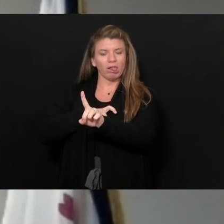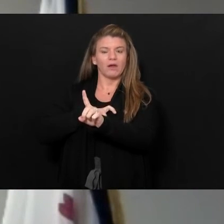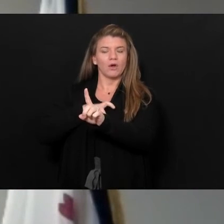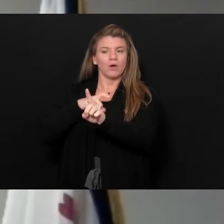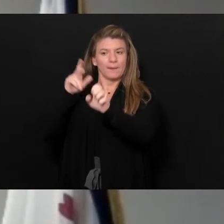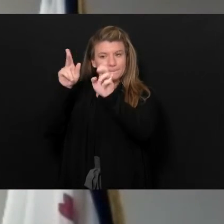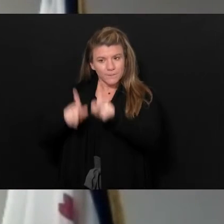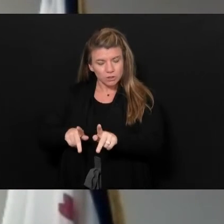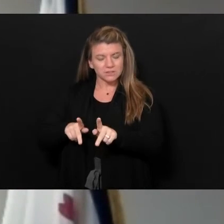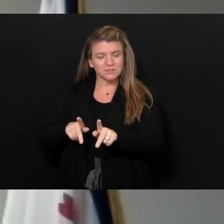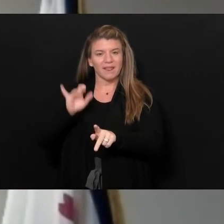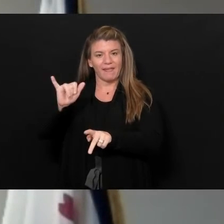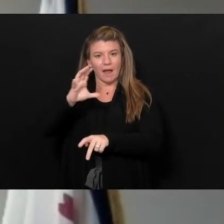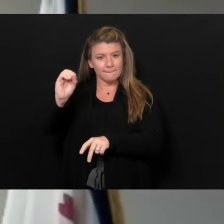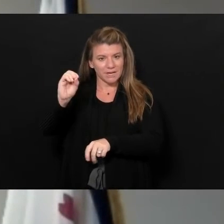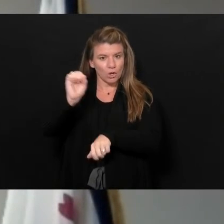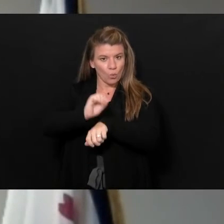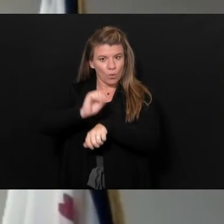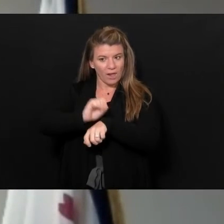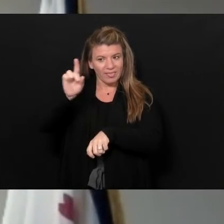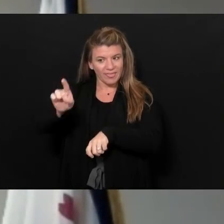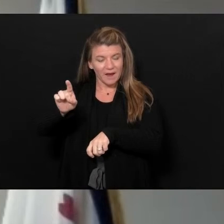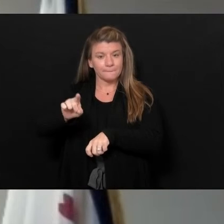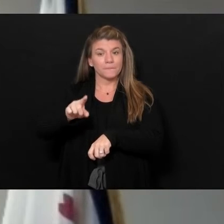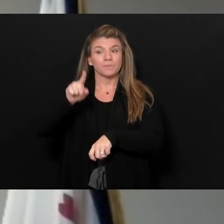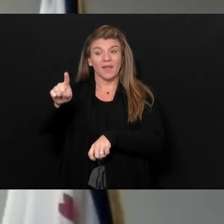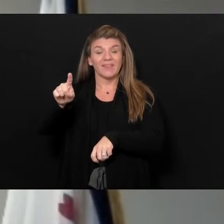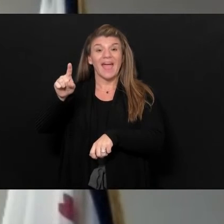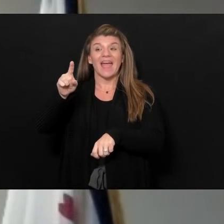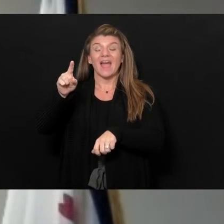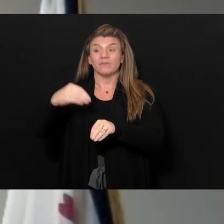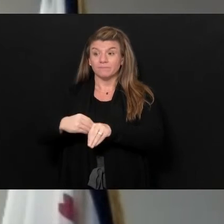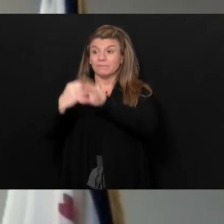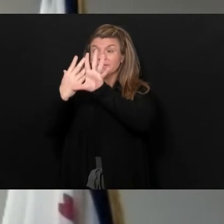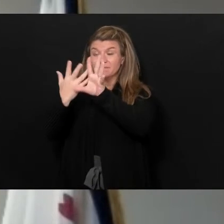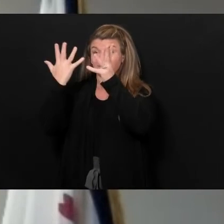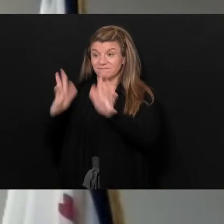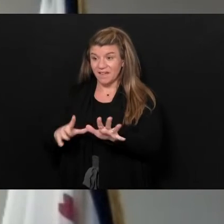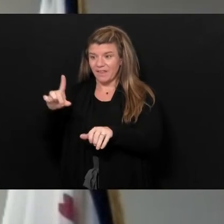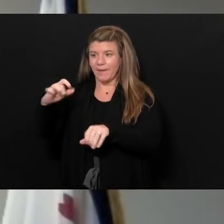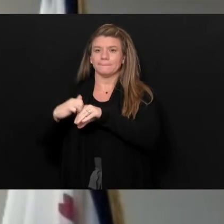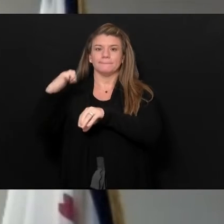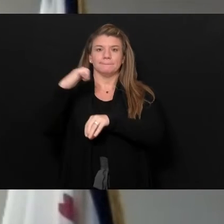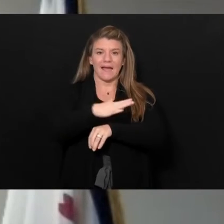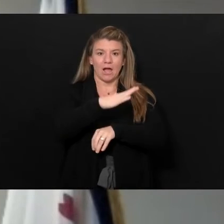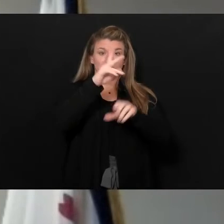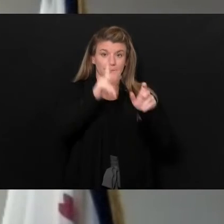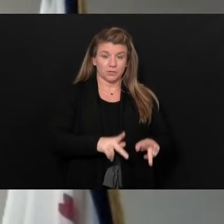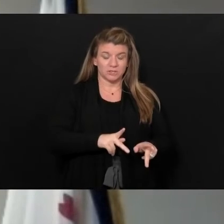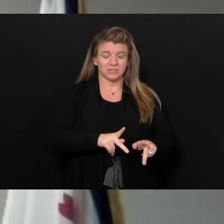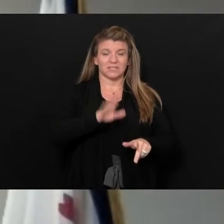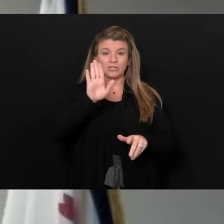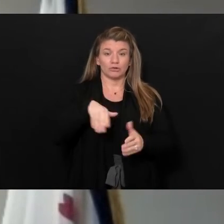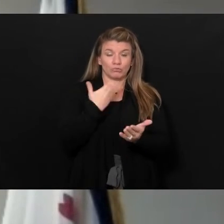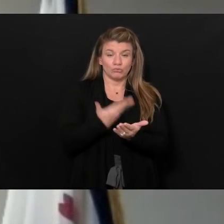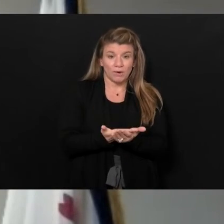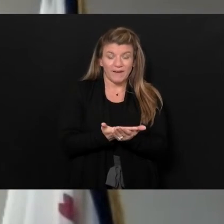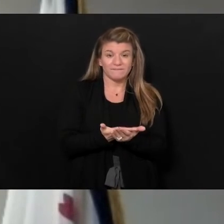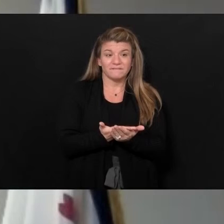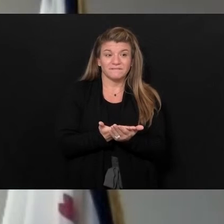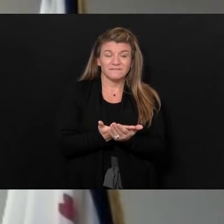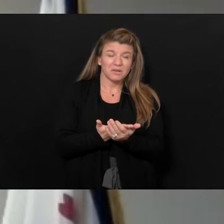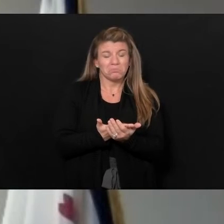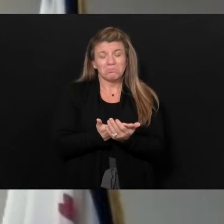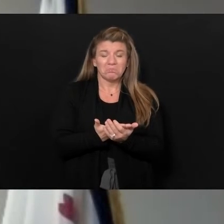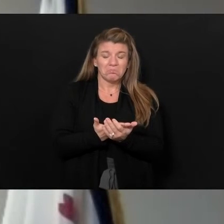telemedicine call with the company. They then mailed out the test to the individual. That test arrived